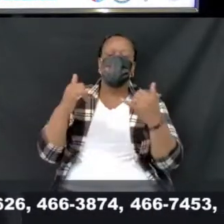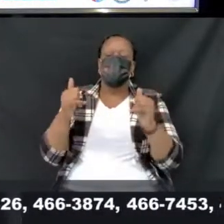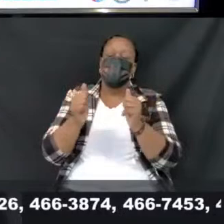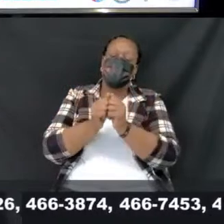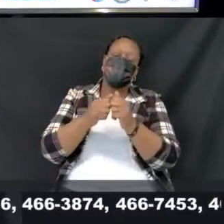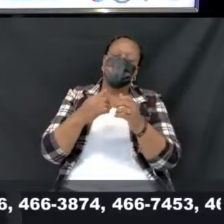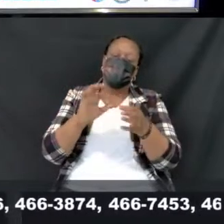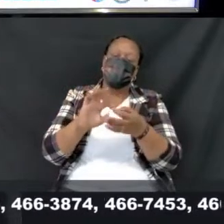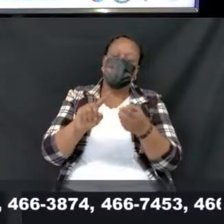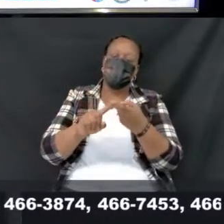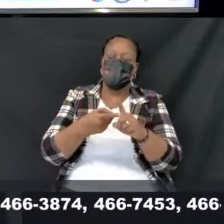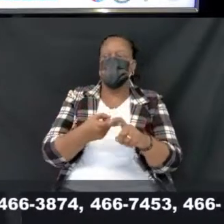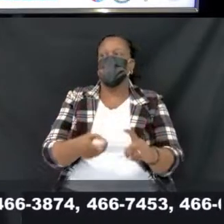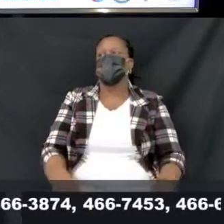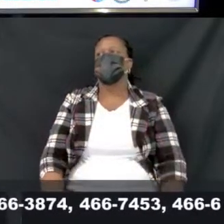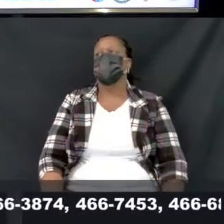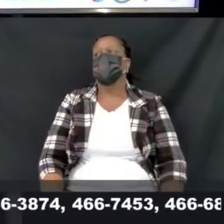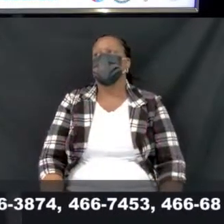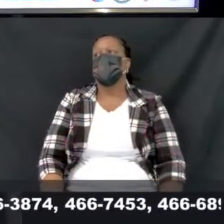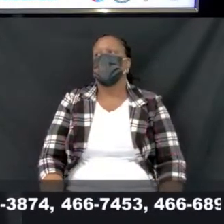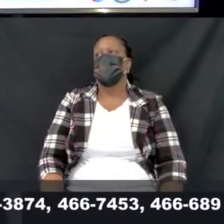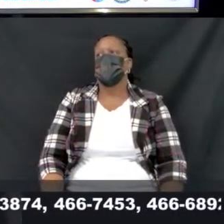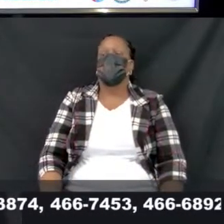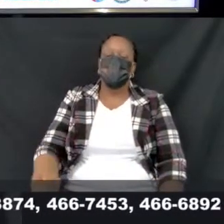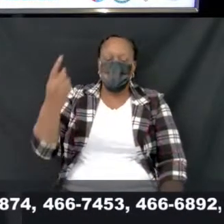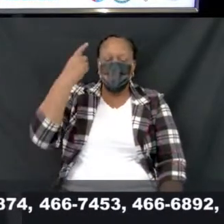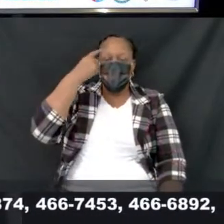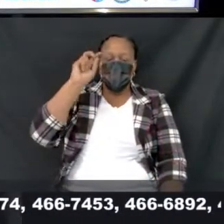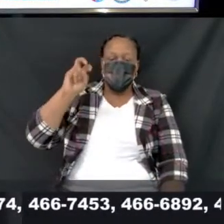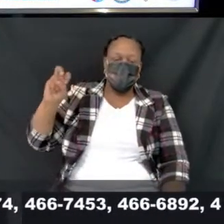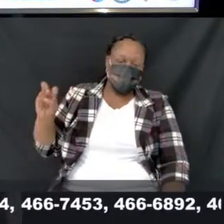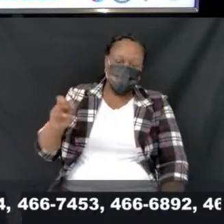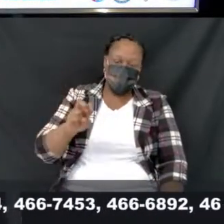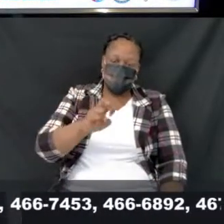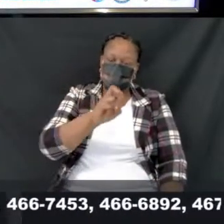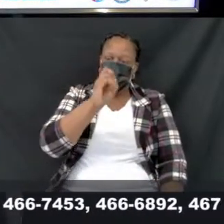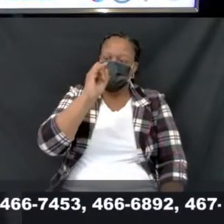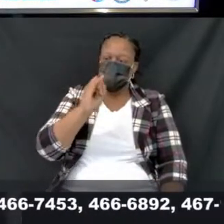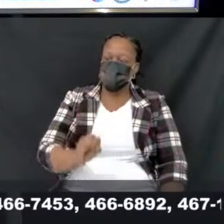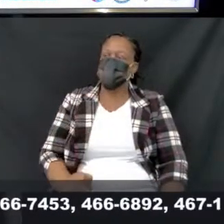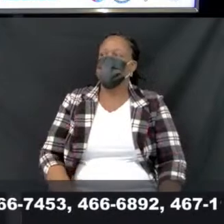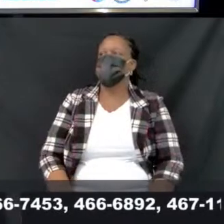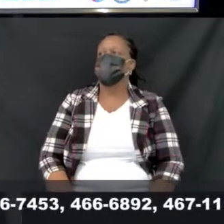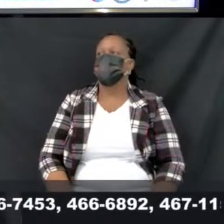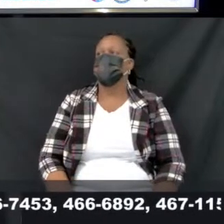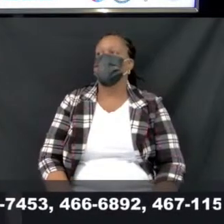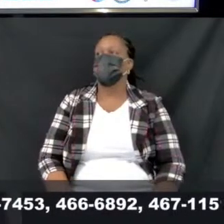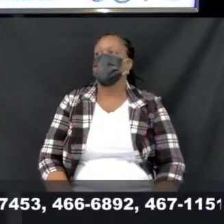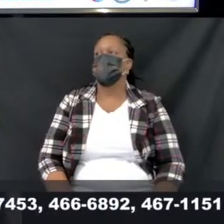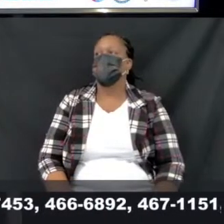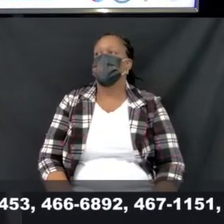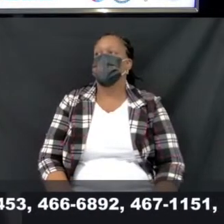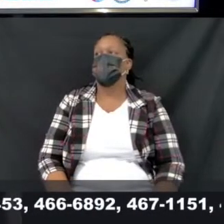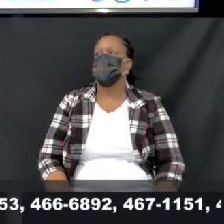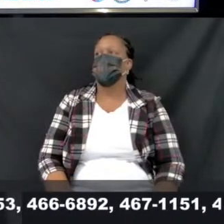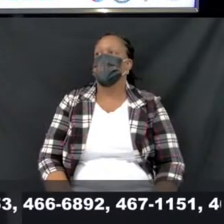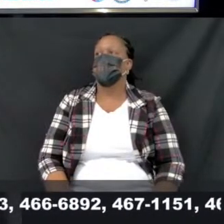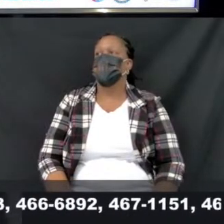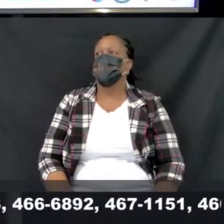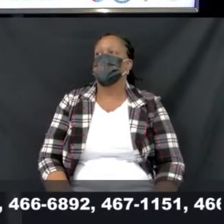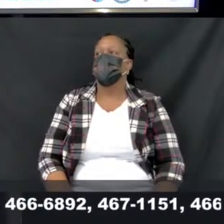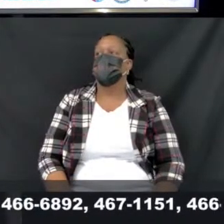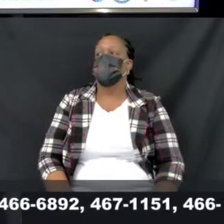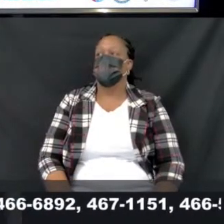lot of calls, and some people have come rather aggressively in terms of the cruise ships and the cruise